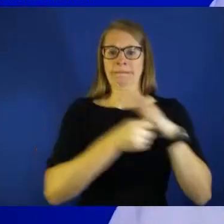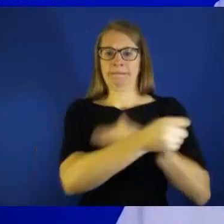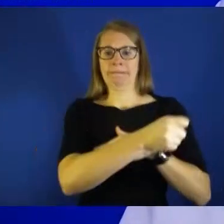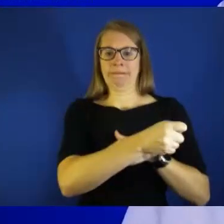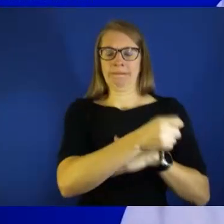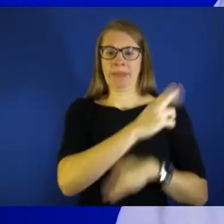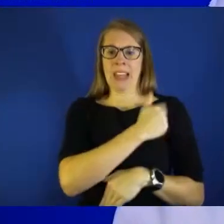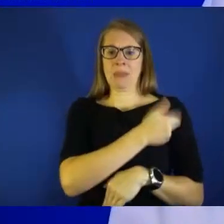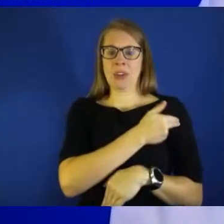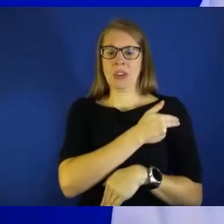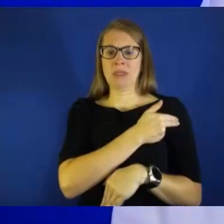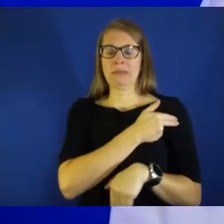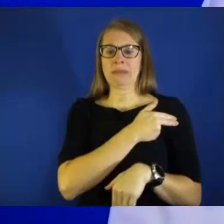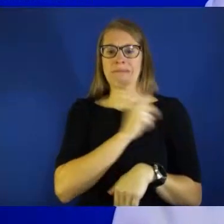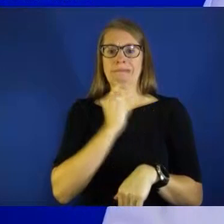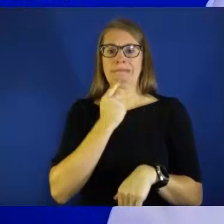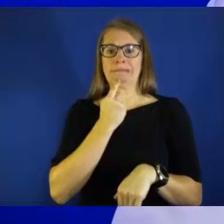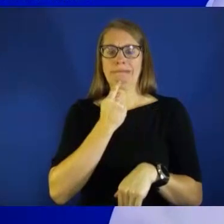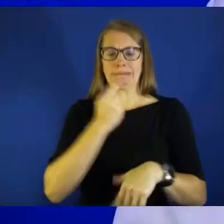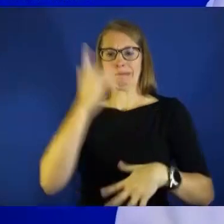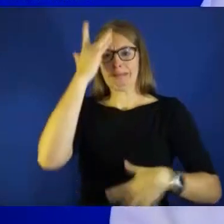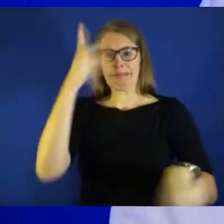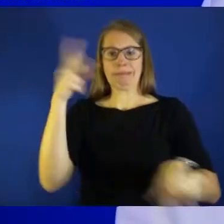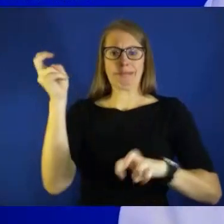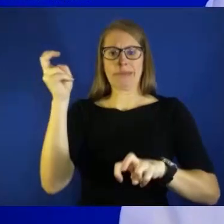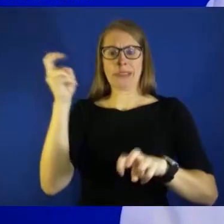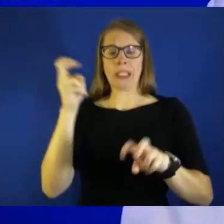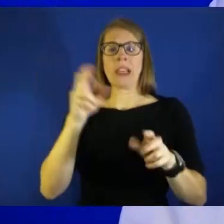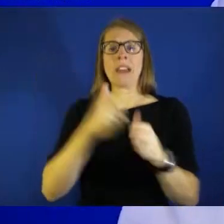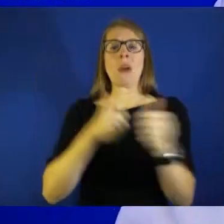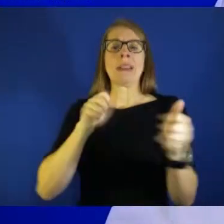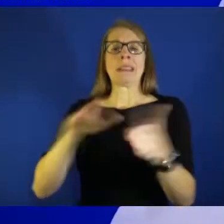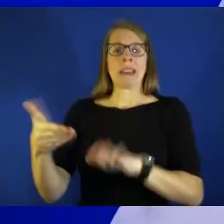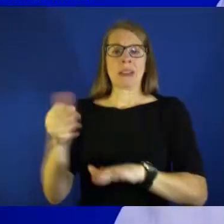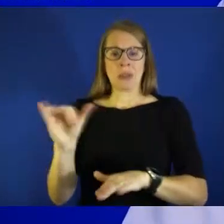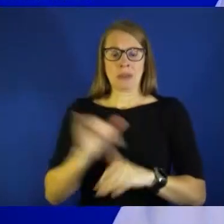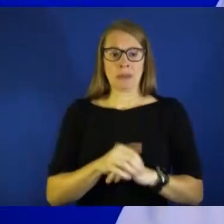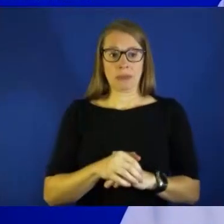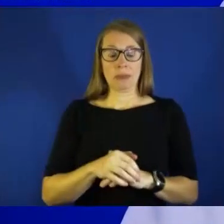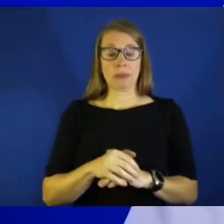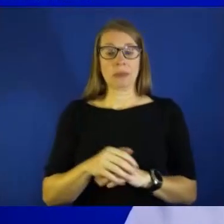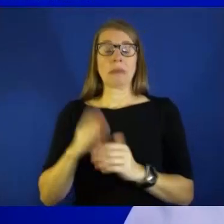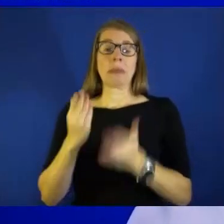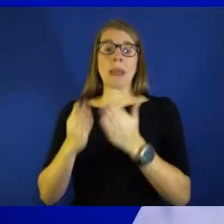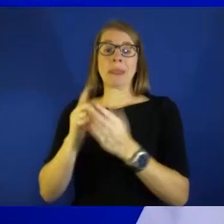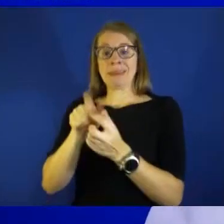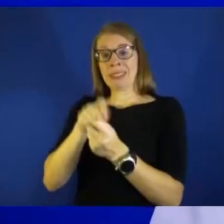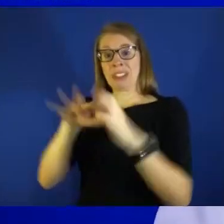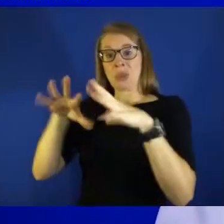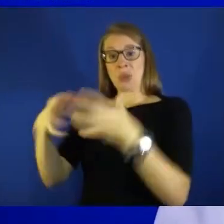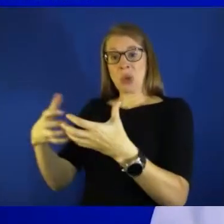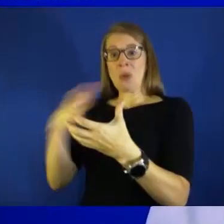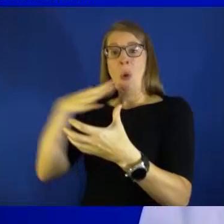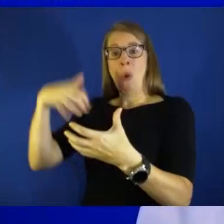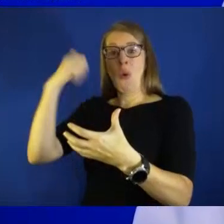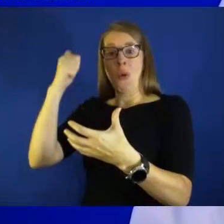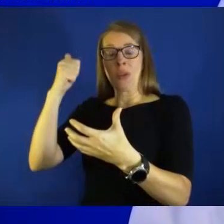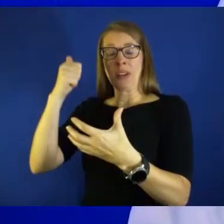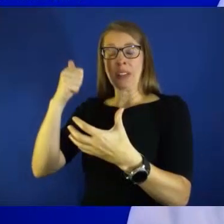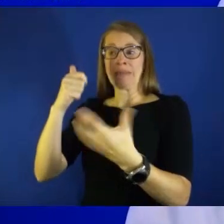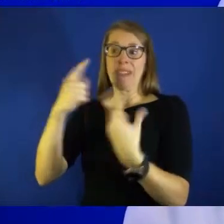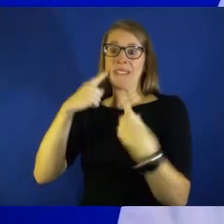all continue to do that. Now, in some groups, especially those that are older, maybe there is a little bit of decline in that effectiveness.